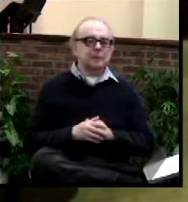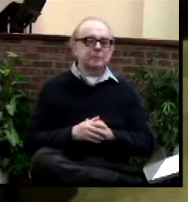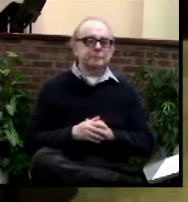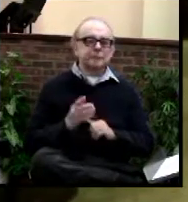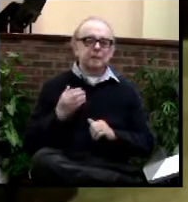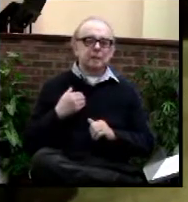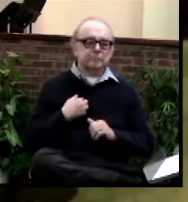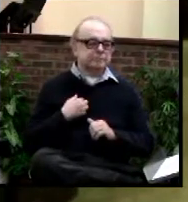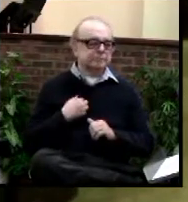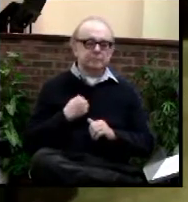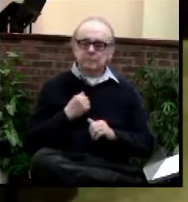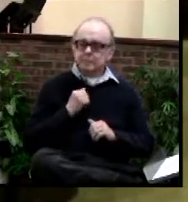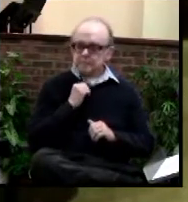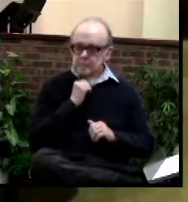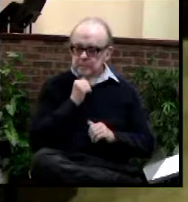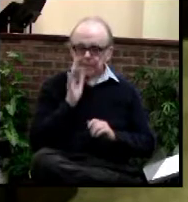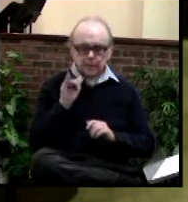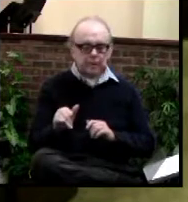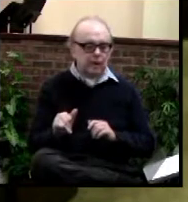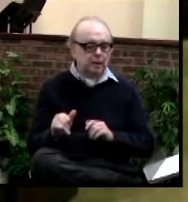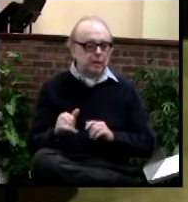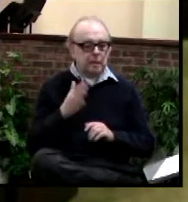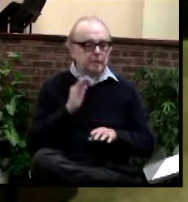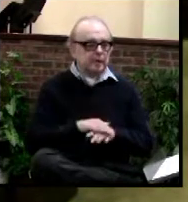I would not like to hang out with anybody better than you guys.